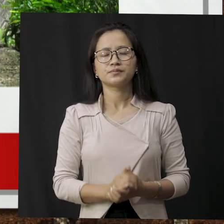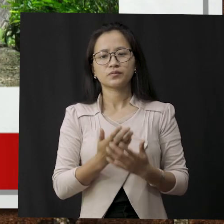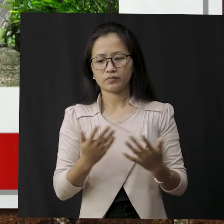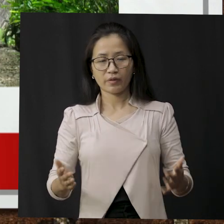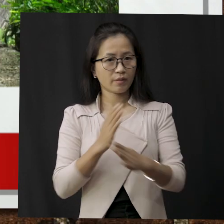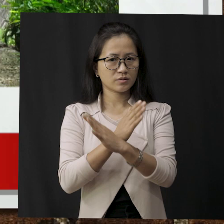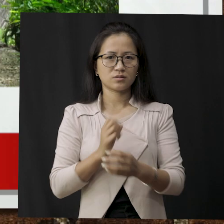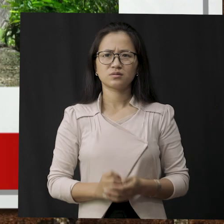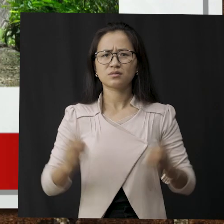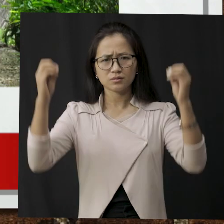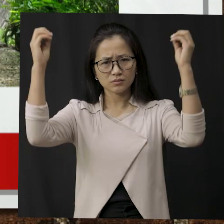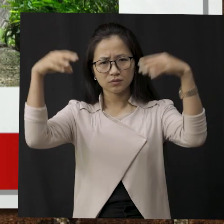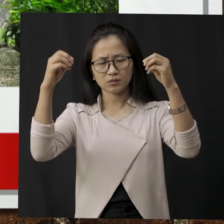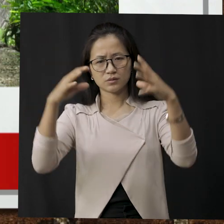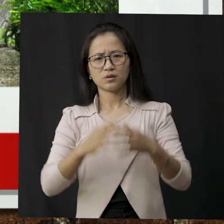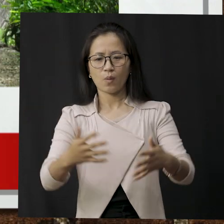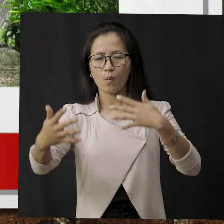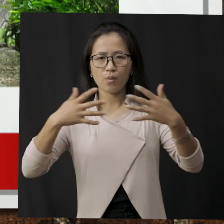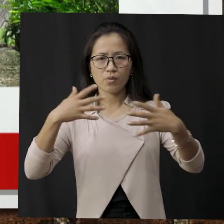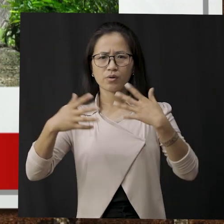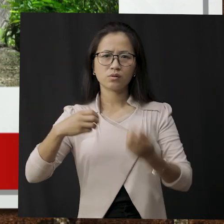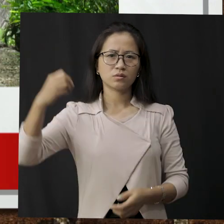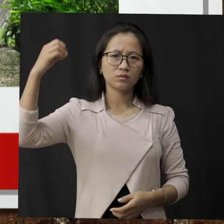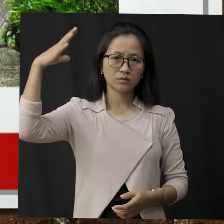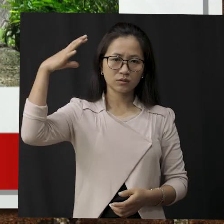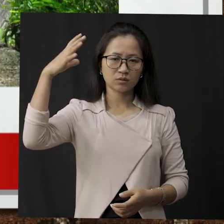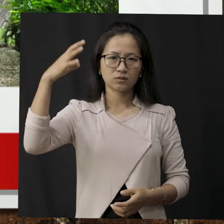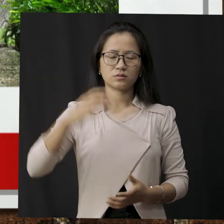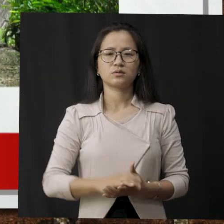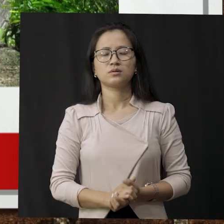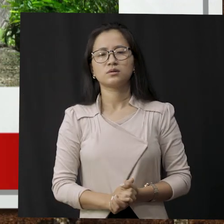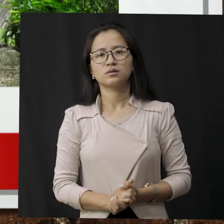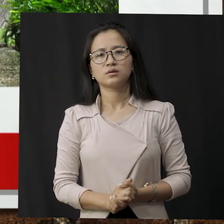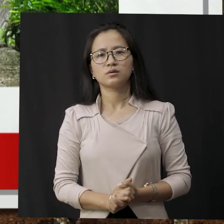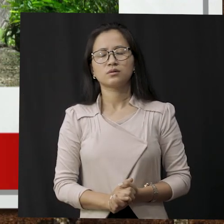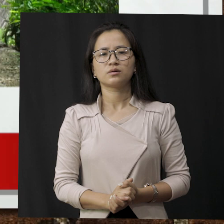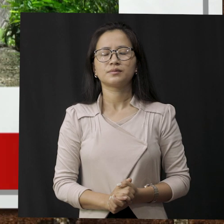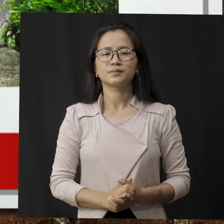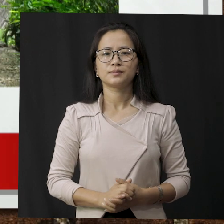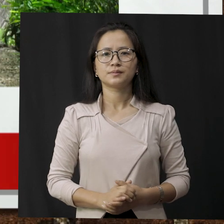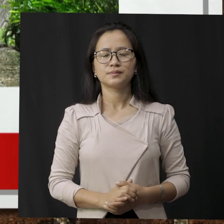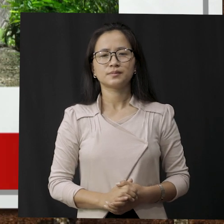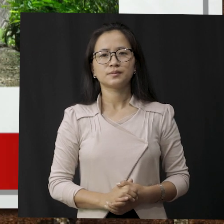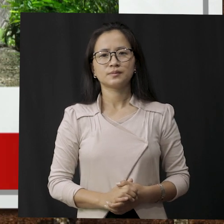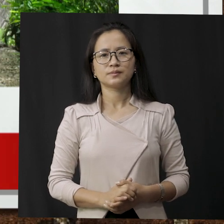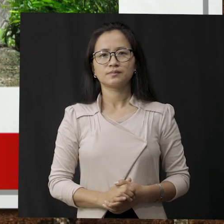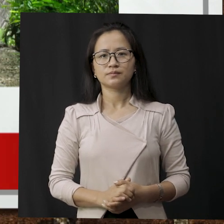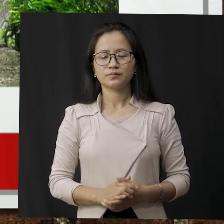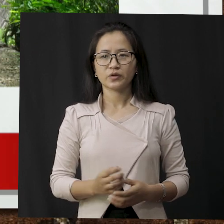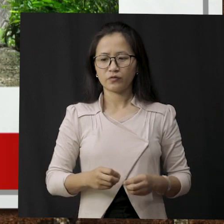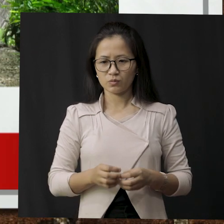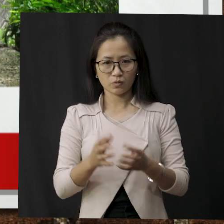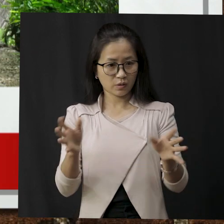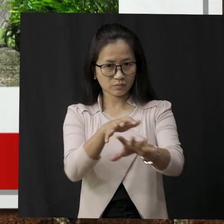Such as rain, such as from the wind, such as from the heat of the sun, and from the